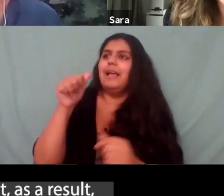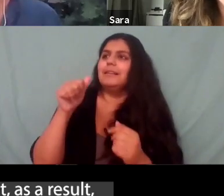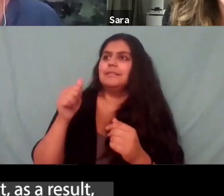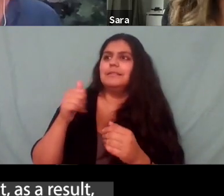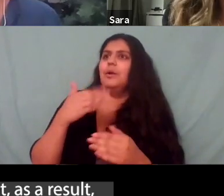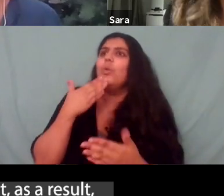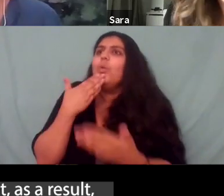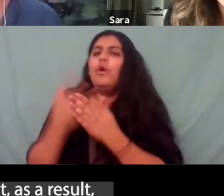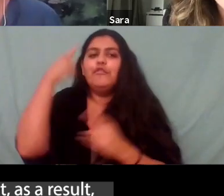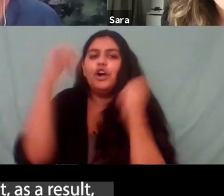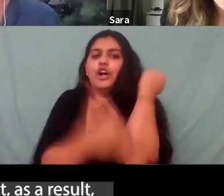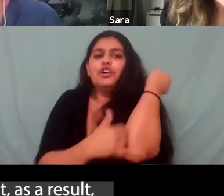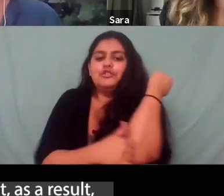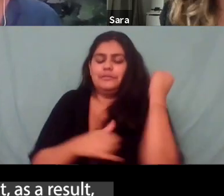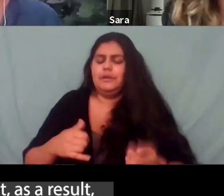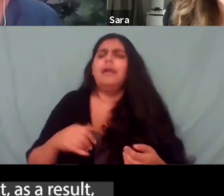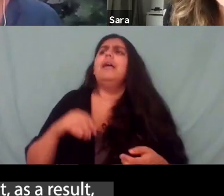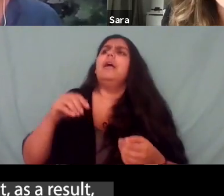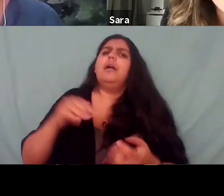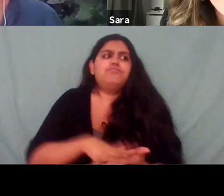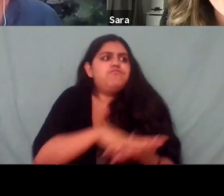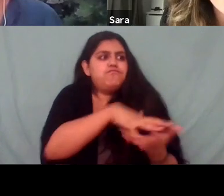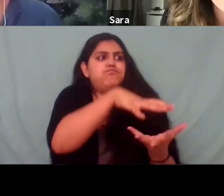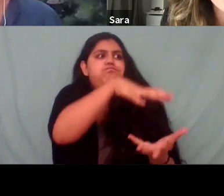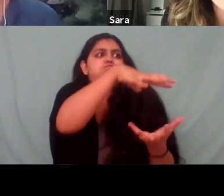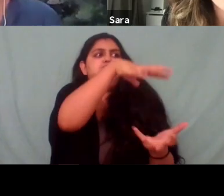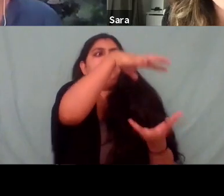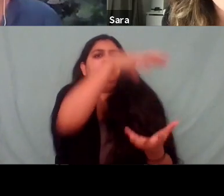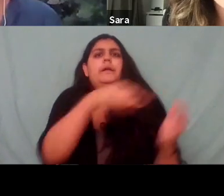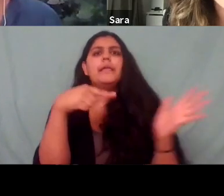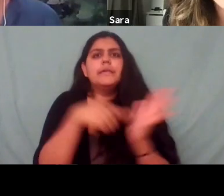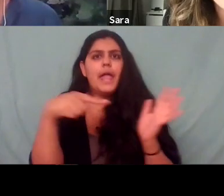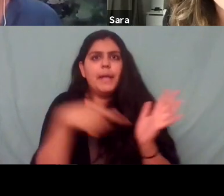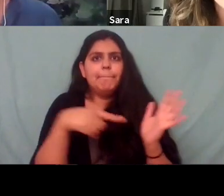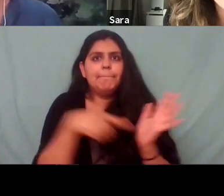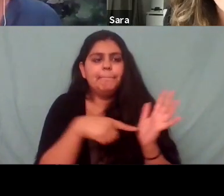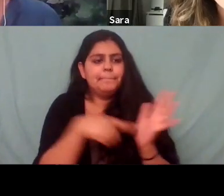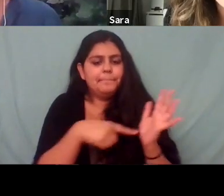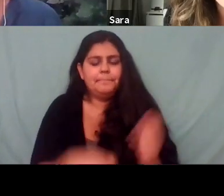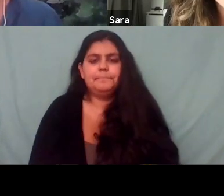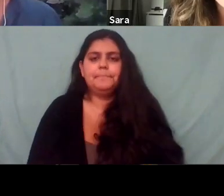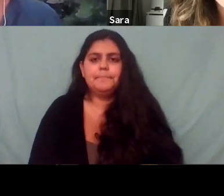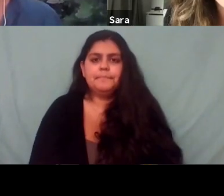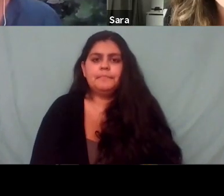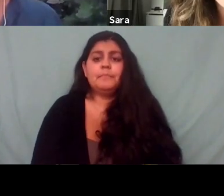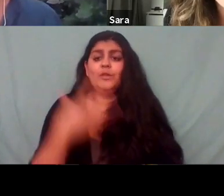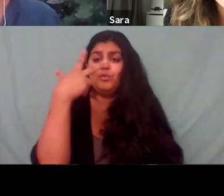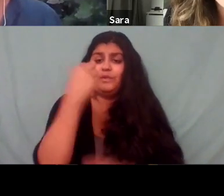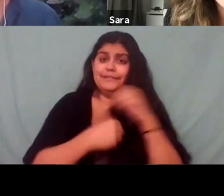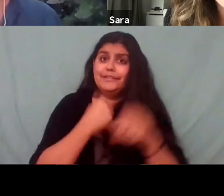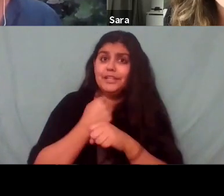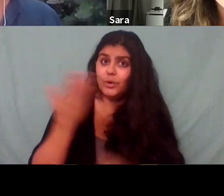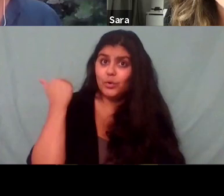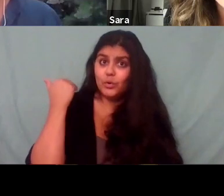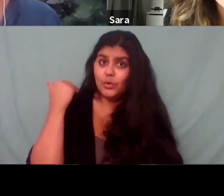as a result, was accumulating unsustainable yearly deficits and unsustainable debt. 3 years